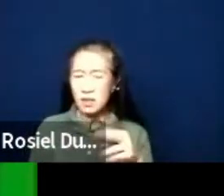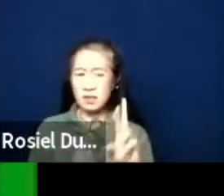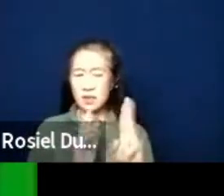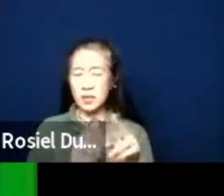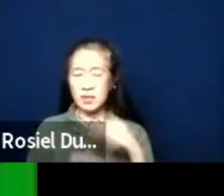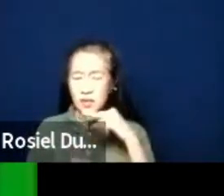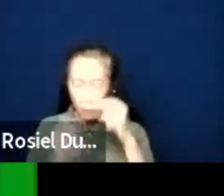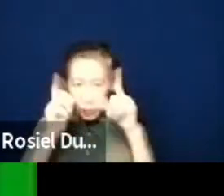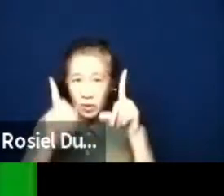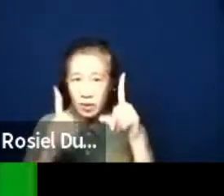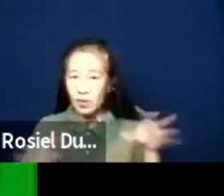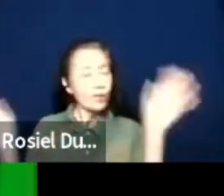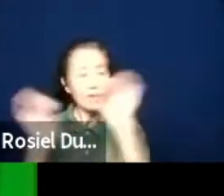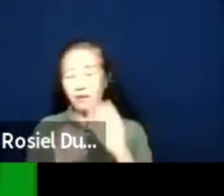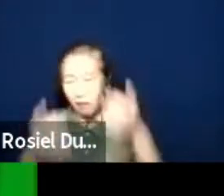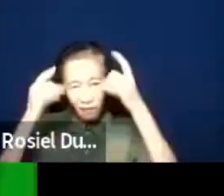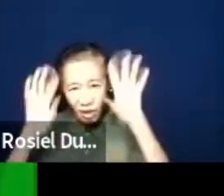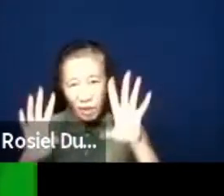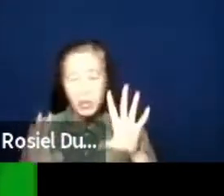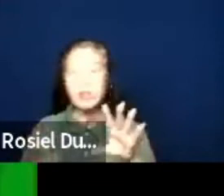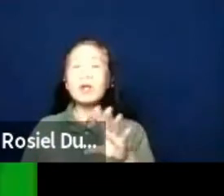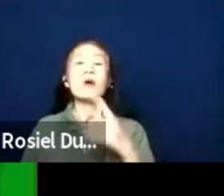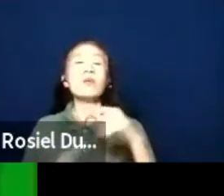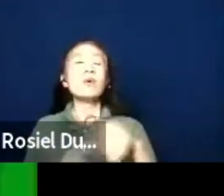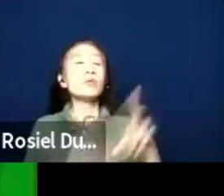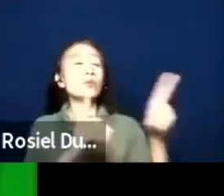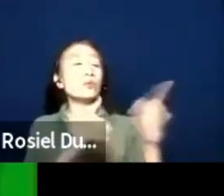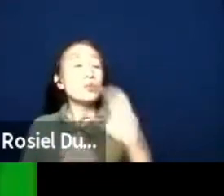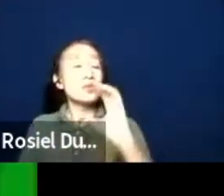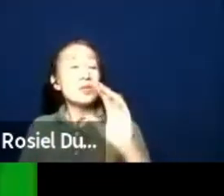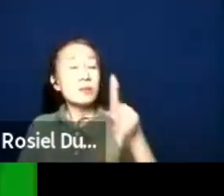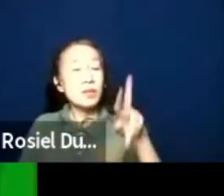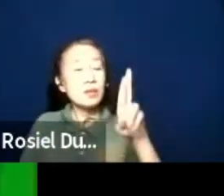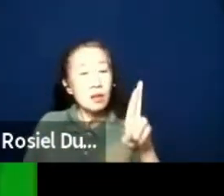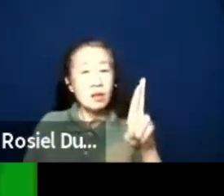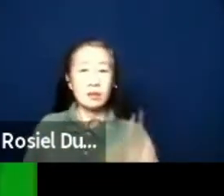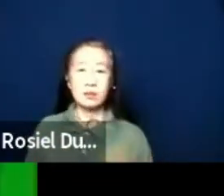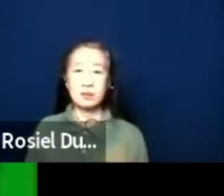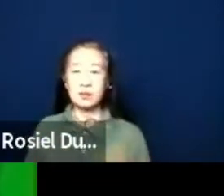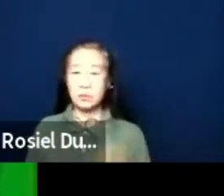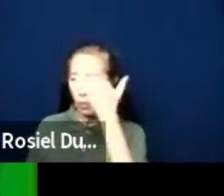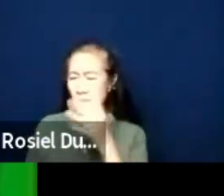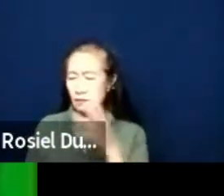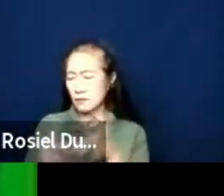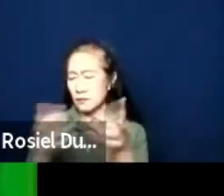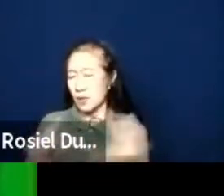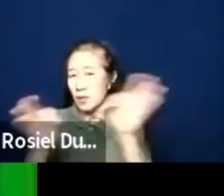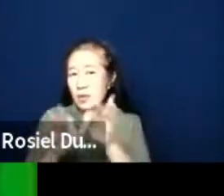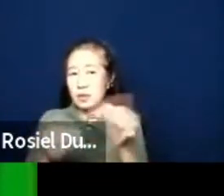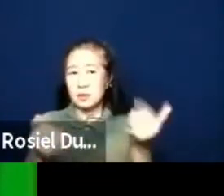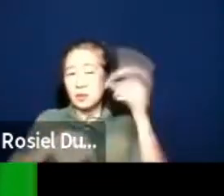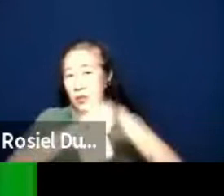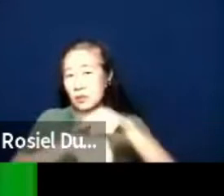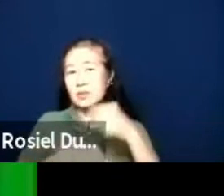are going to do no harm in actually administering CPR. And here's why it's so important in this time. Doctors are now